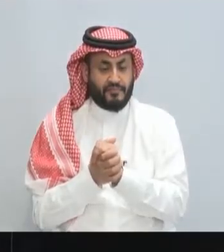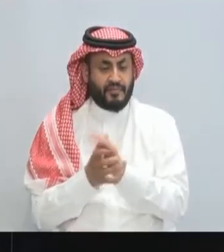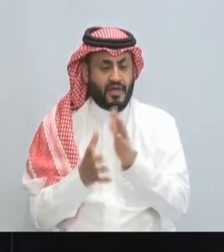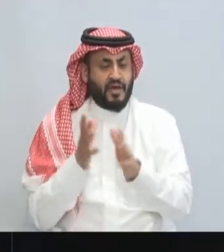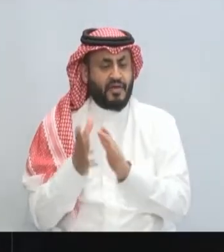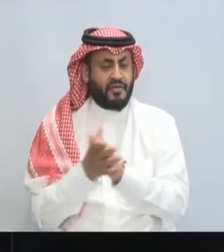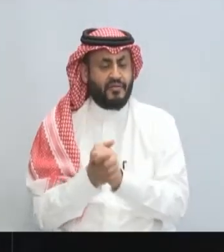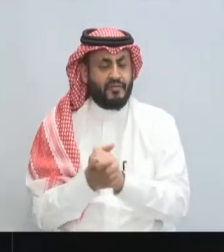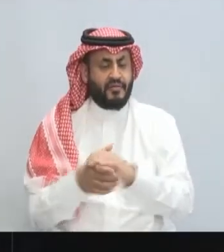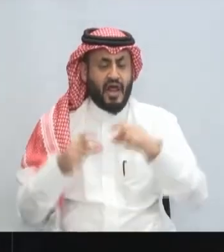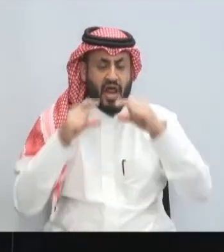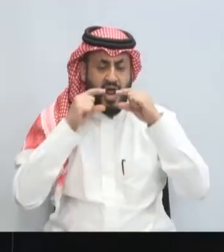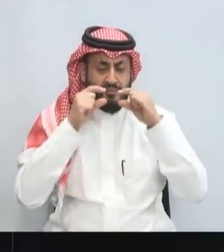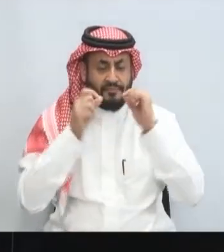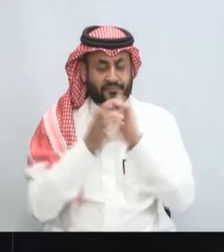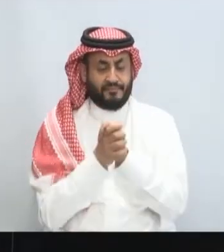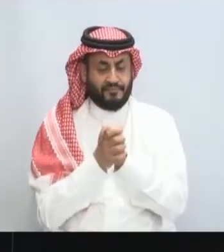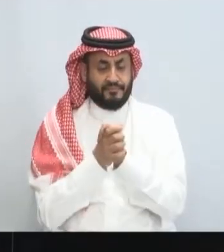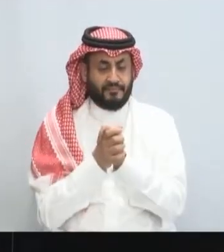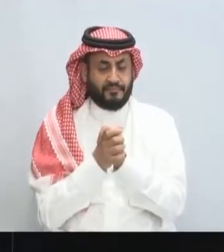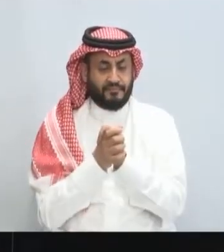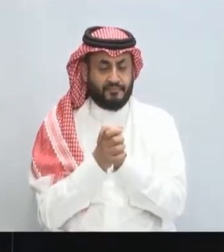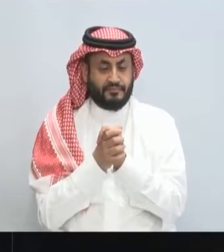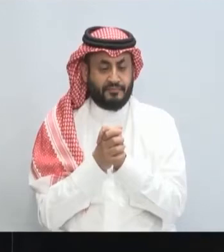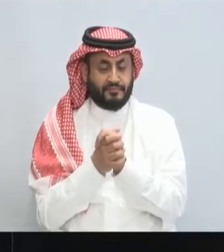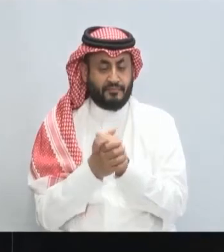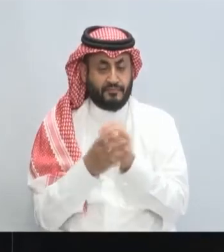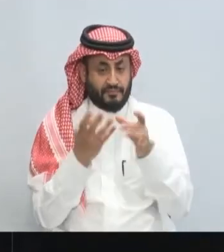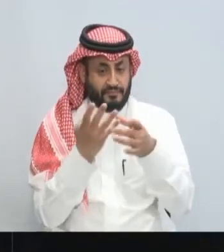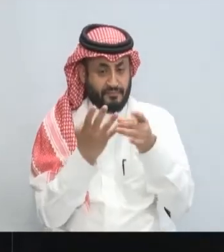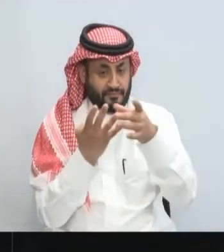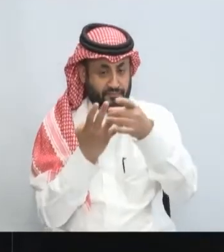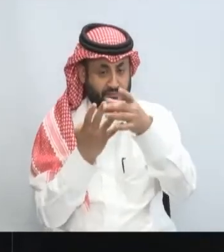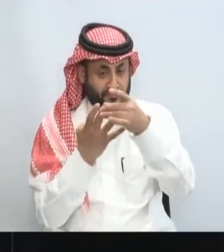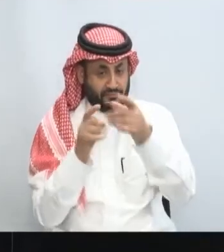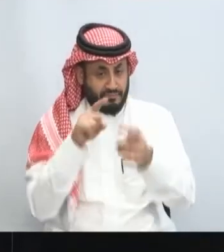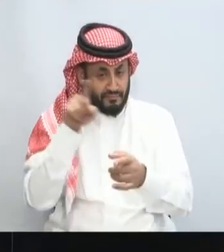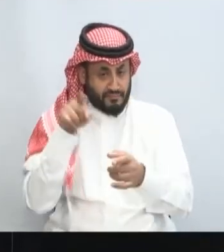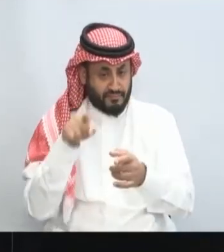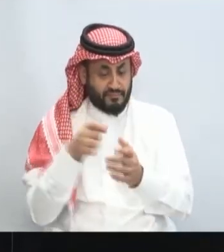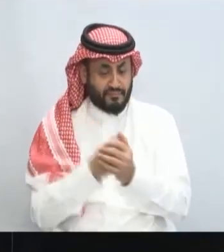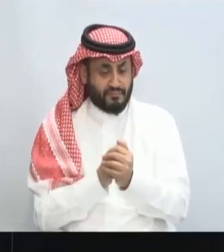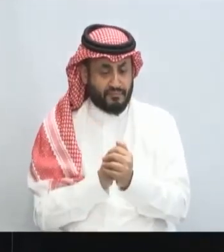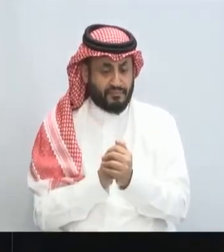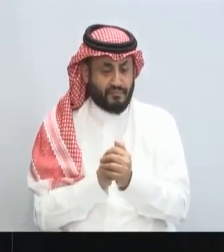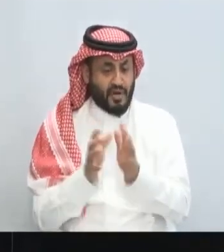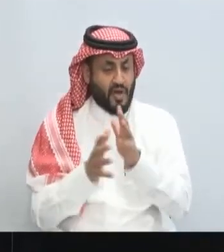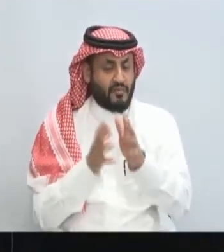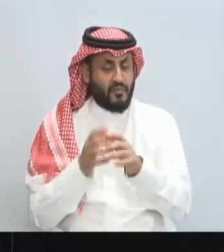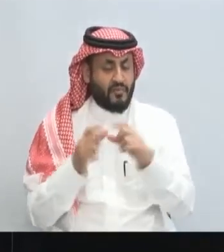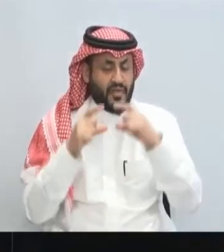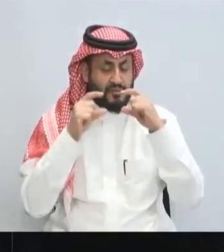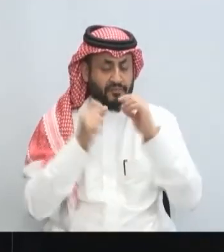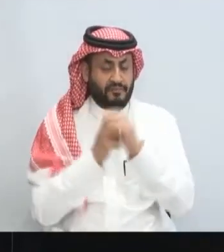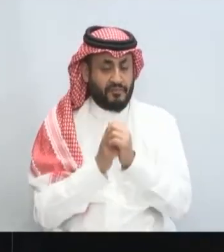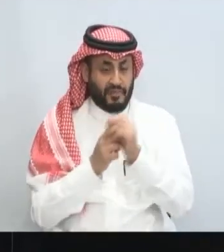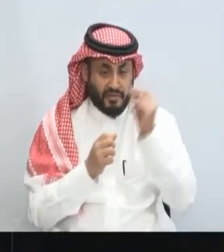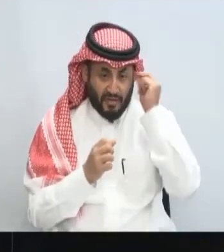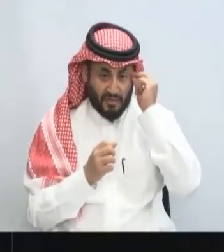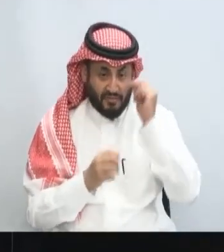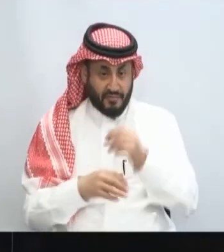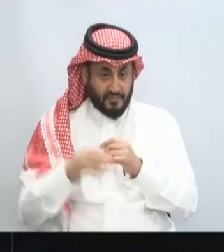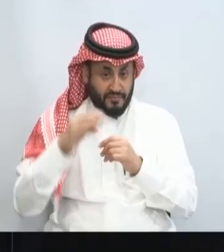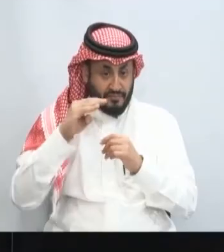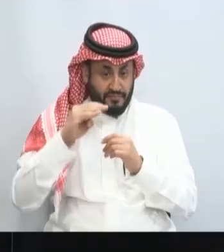a sandwich, and we need to ask three questions, So we can know the answer, which